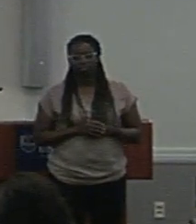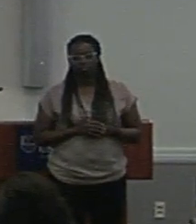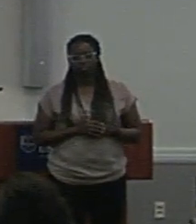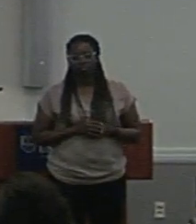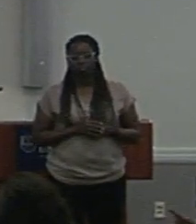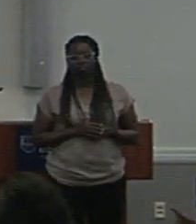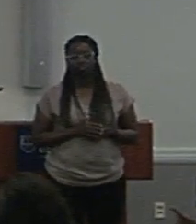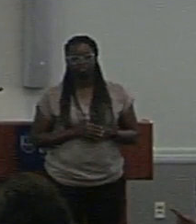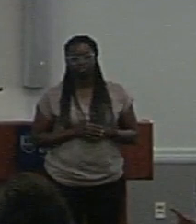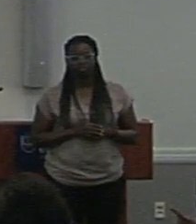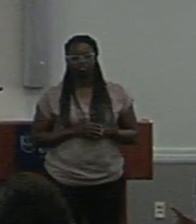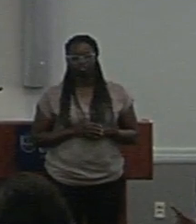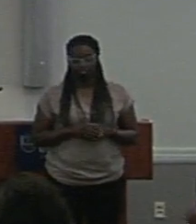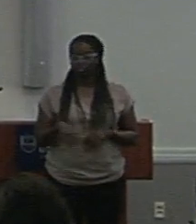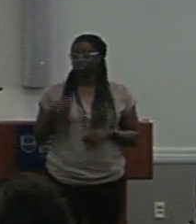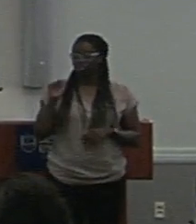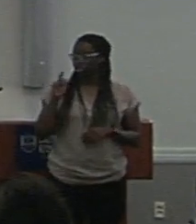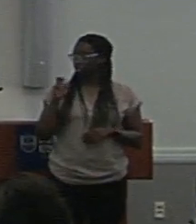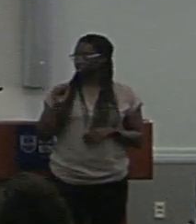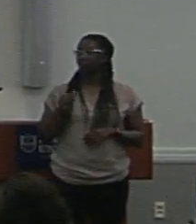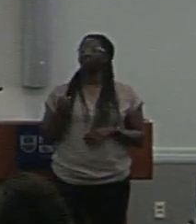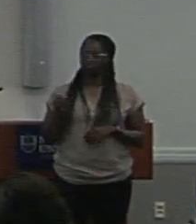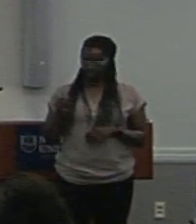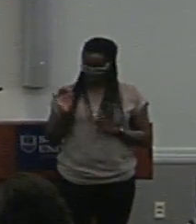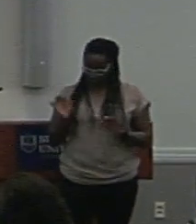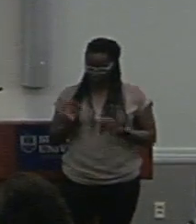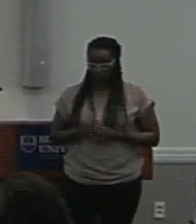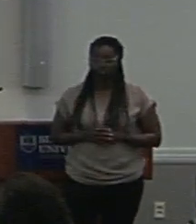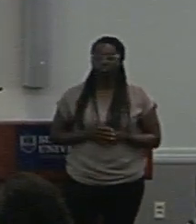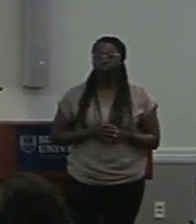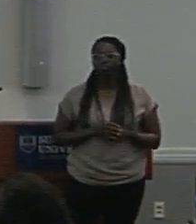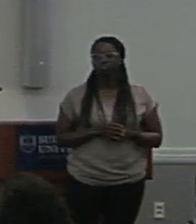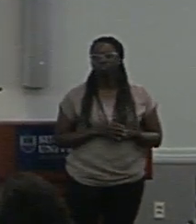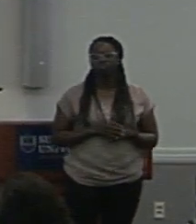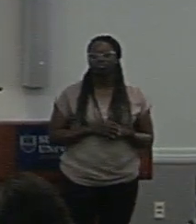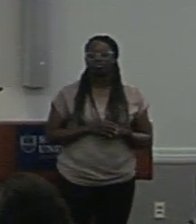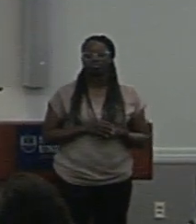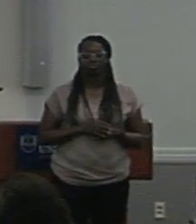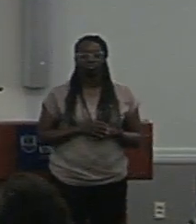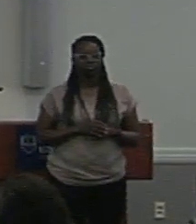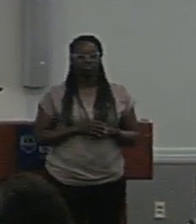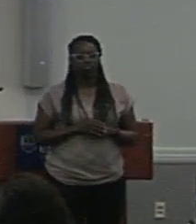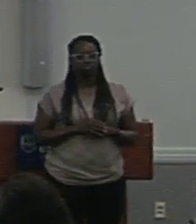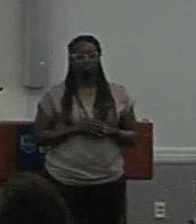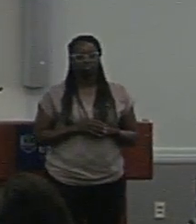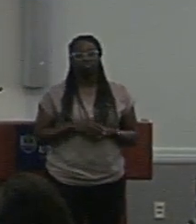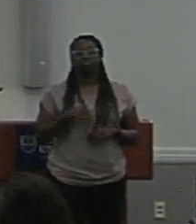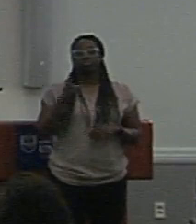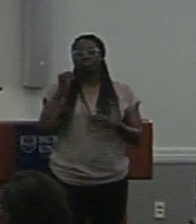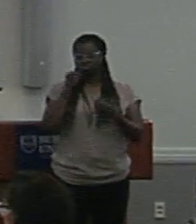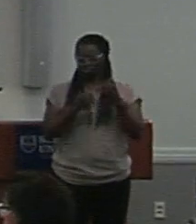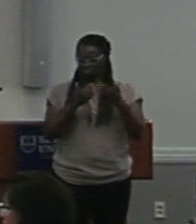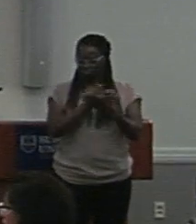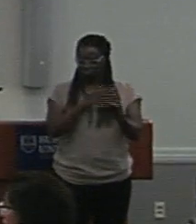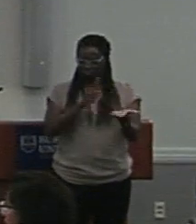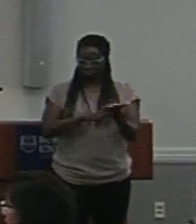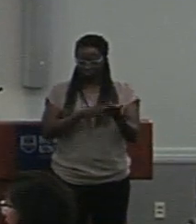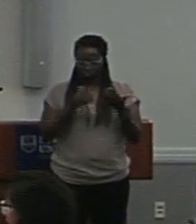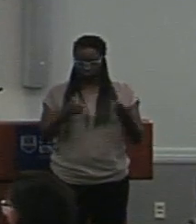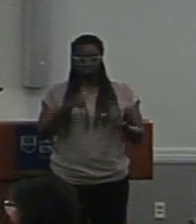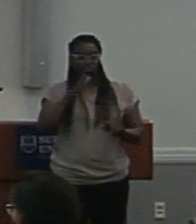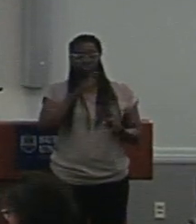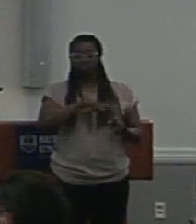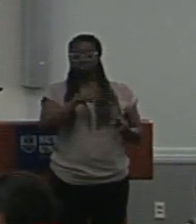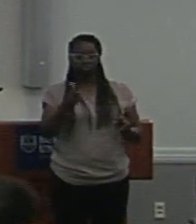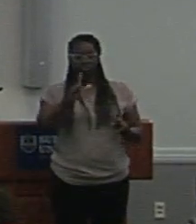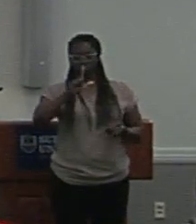Great. This is Andrea again. We have one final pre-signed up question asker, Lynn. Lynn Dan, would you like to